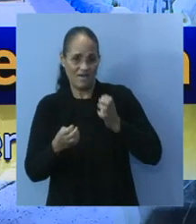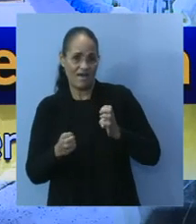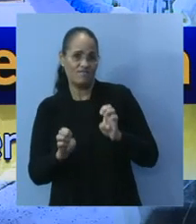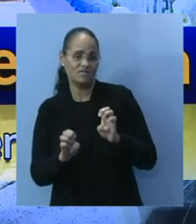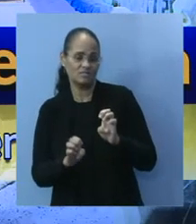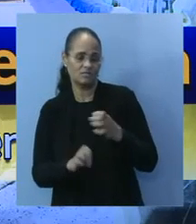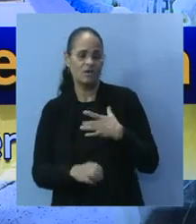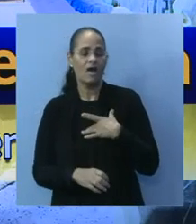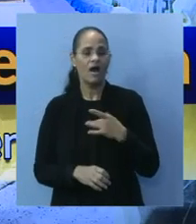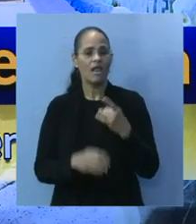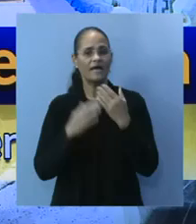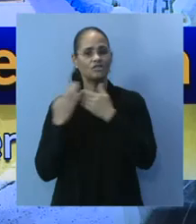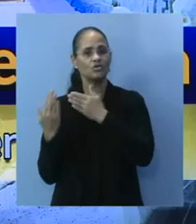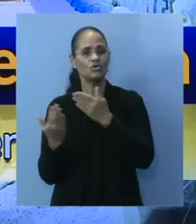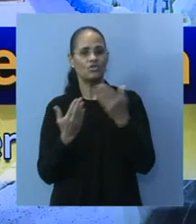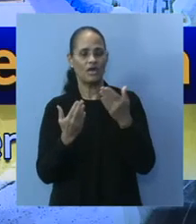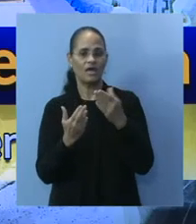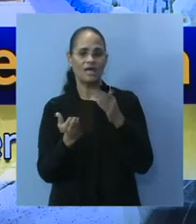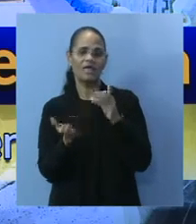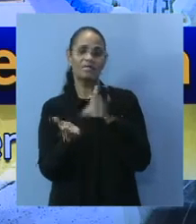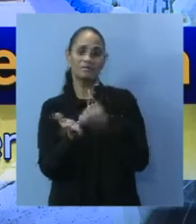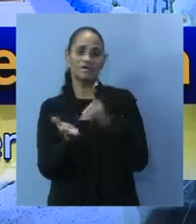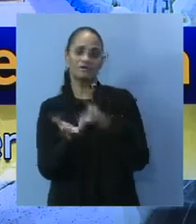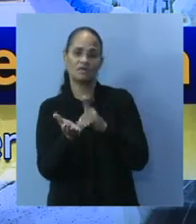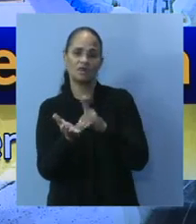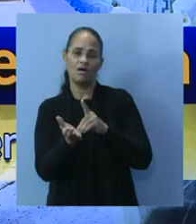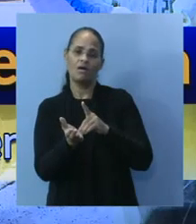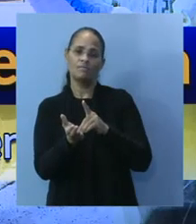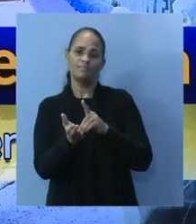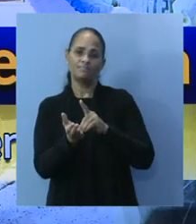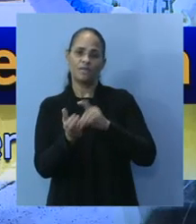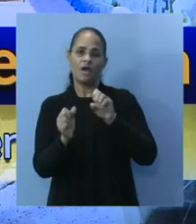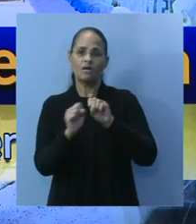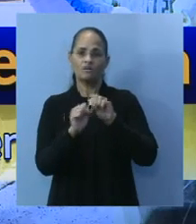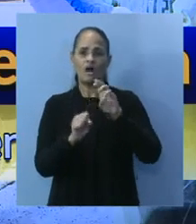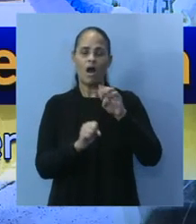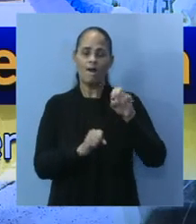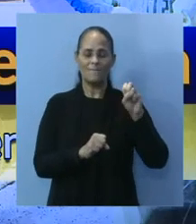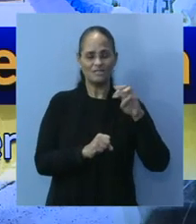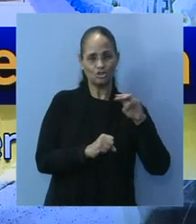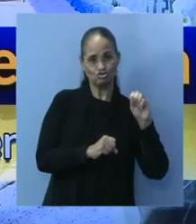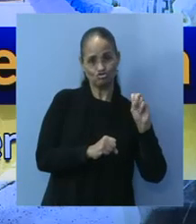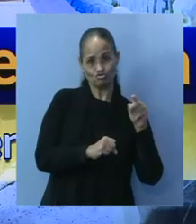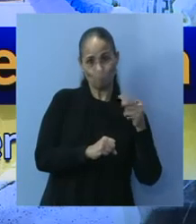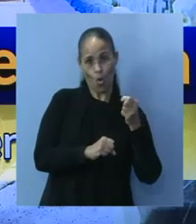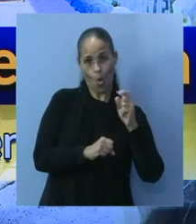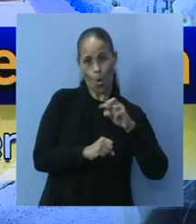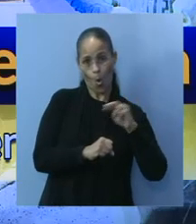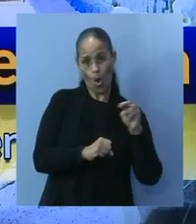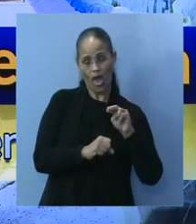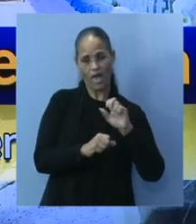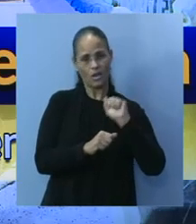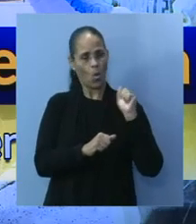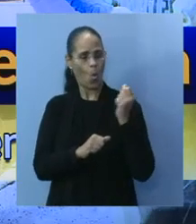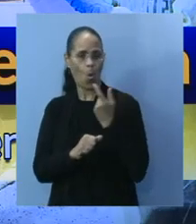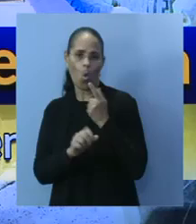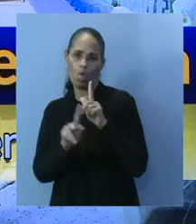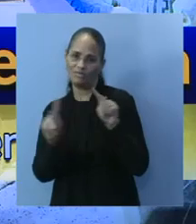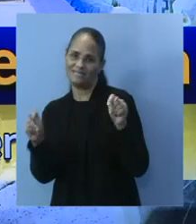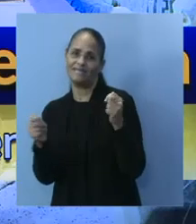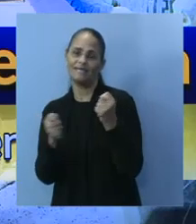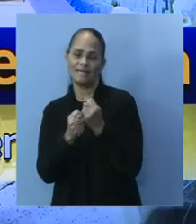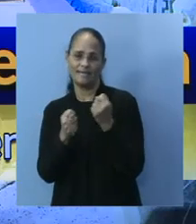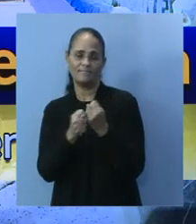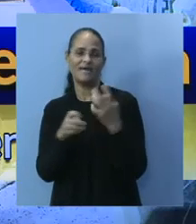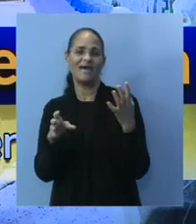like to thank Dr. Heather Armstrong, the government's senior medical advisor, and her entire team for their hard work in getting